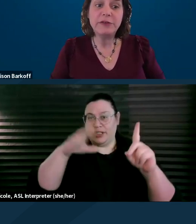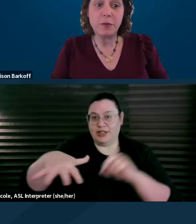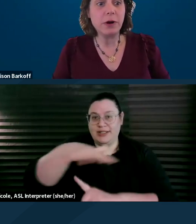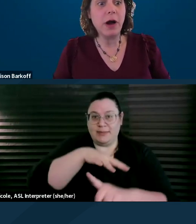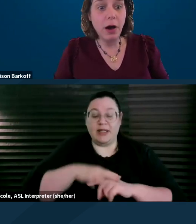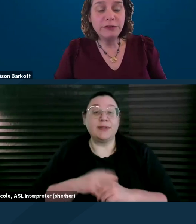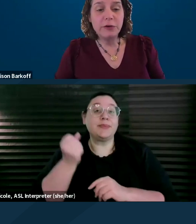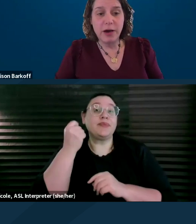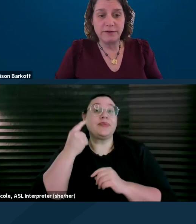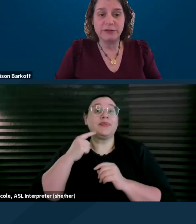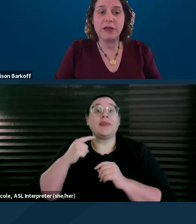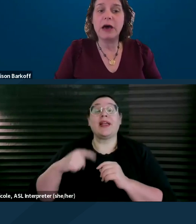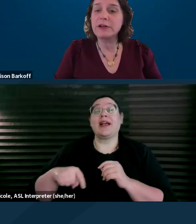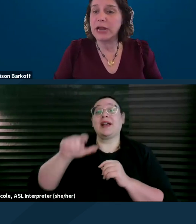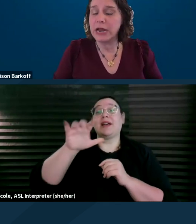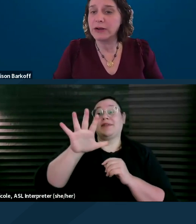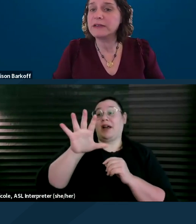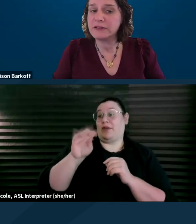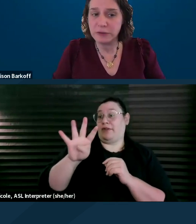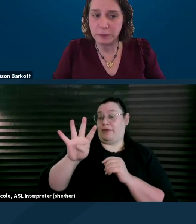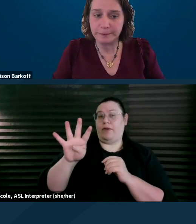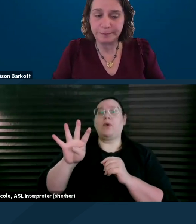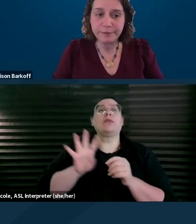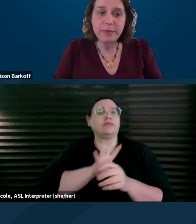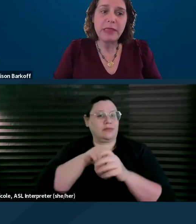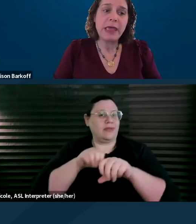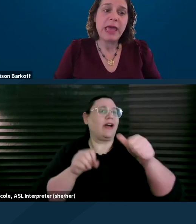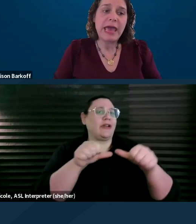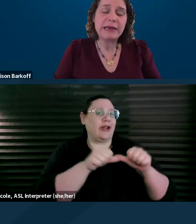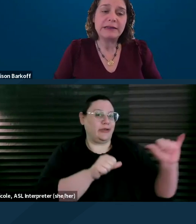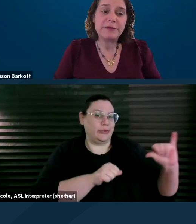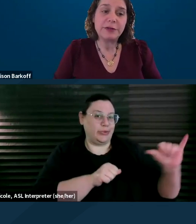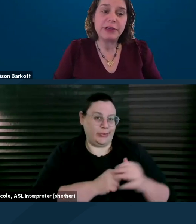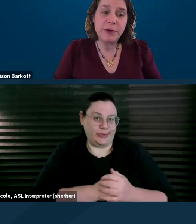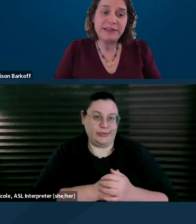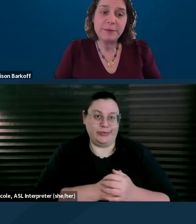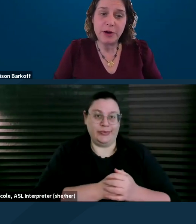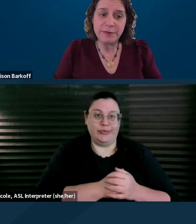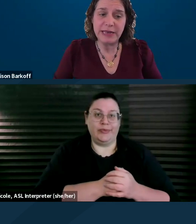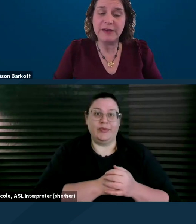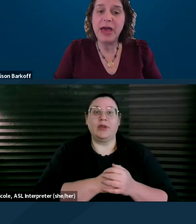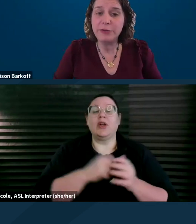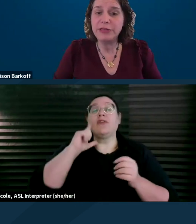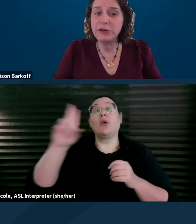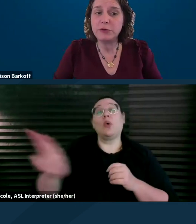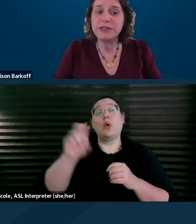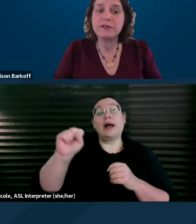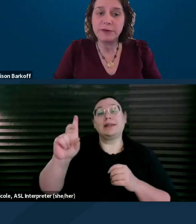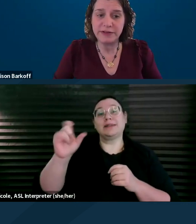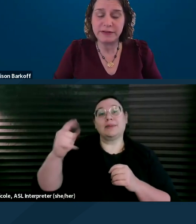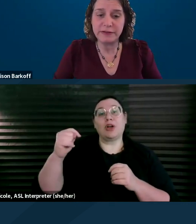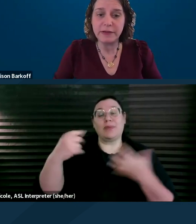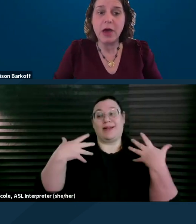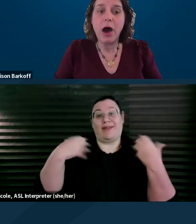But 504 also covers other areas too. And for the US Department of Health and